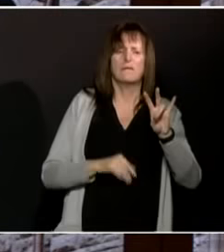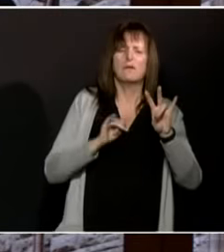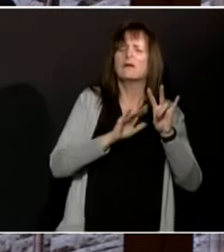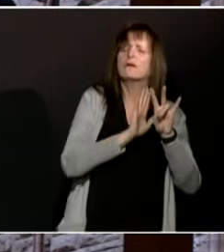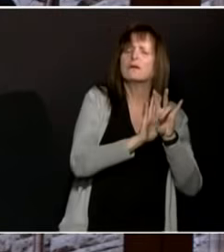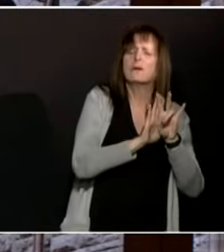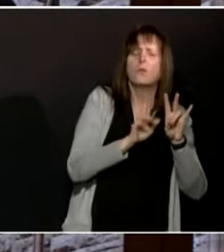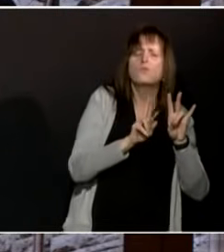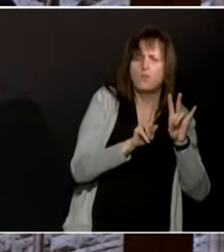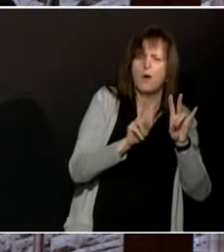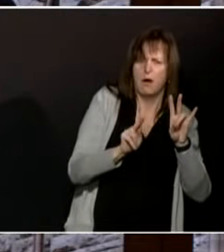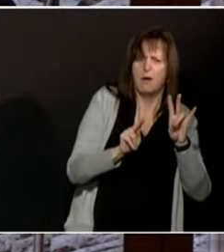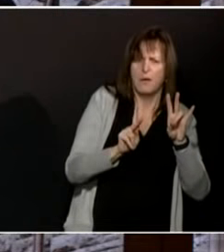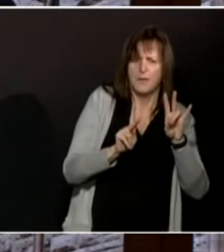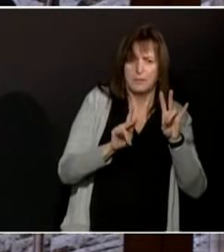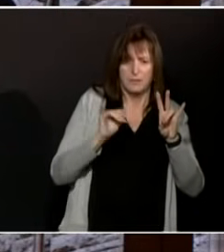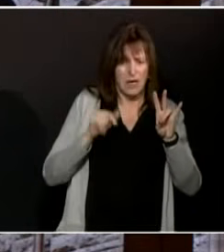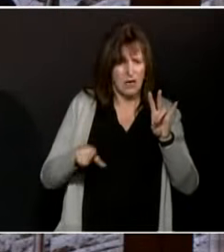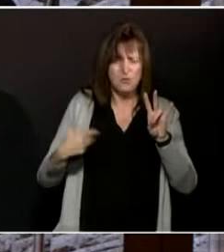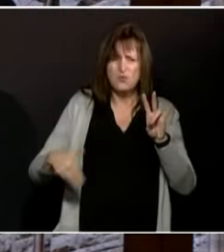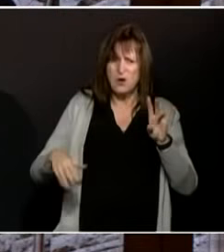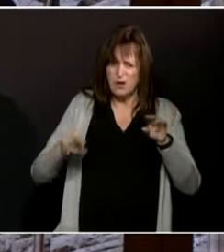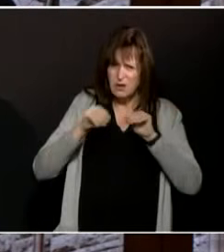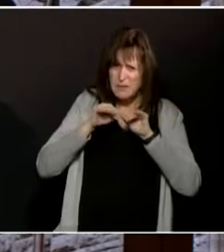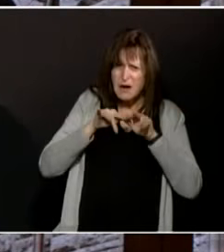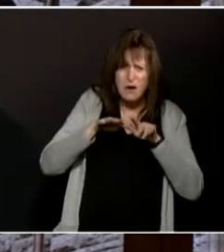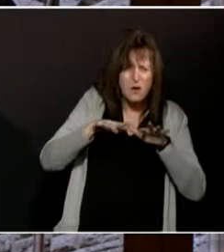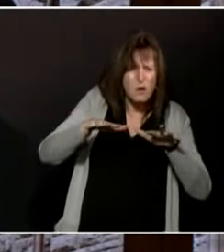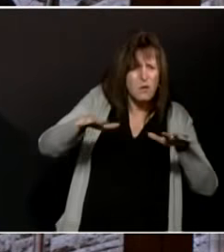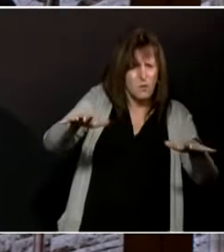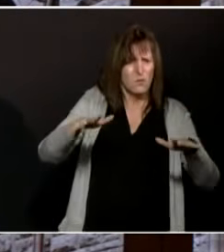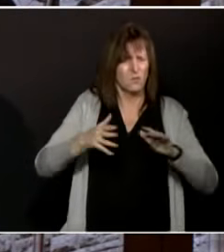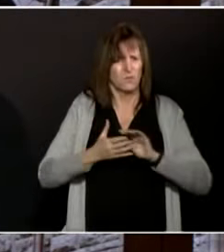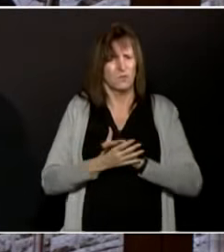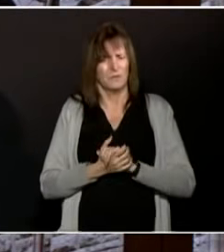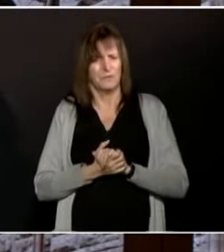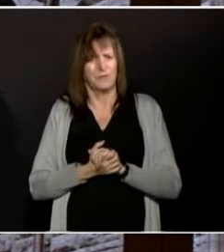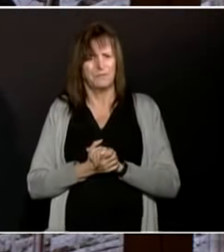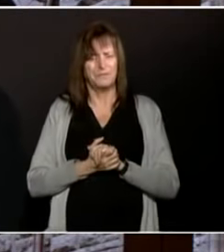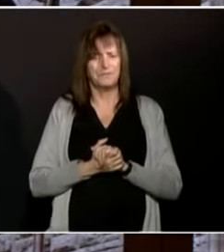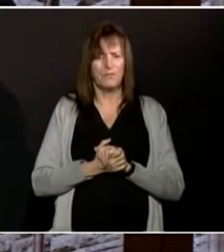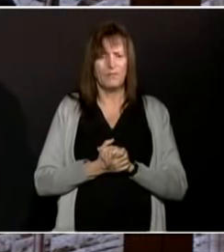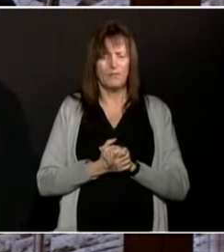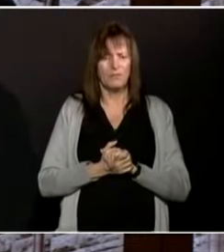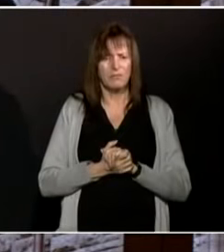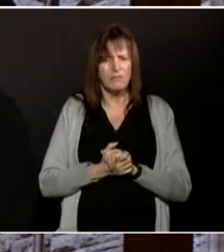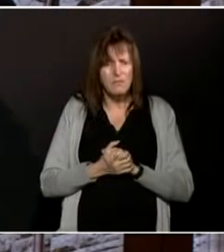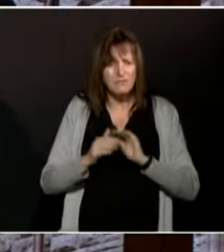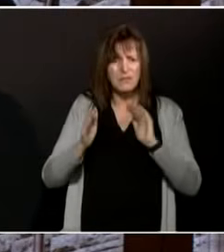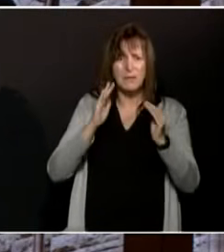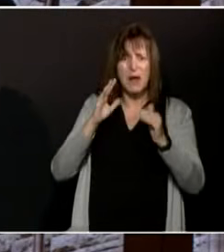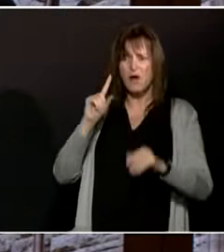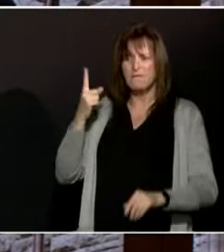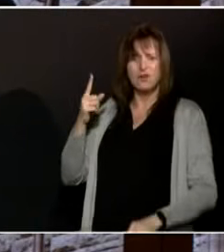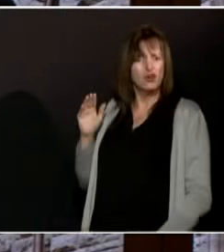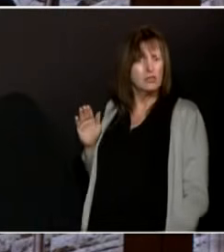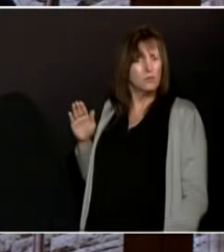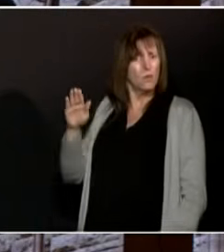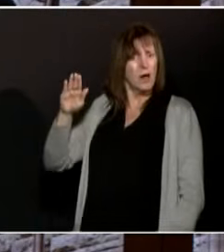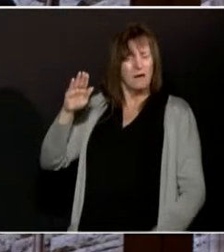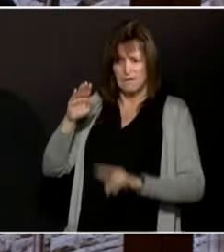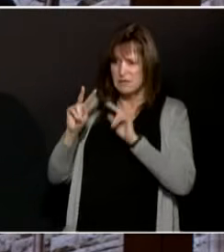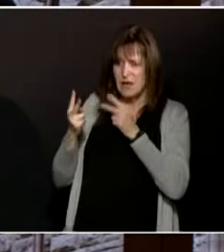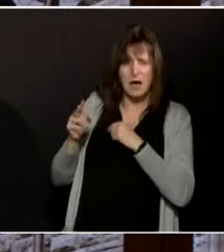havoc. But that brings a point in hand, is that unlike the first and second wave, we're actually dealing with 2, maybe